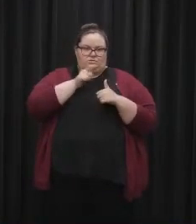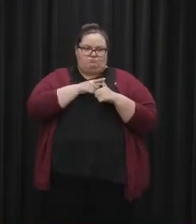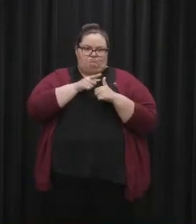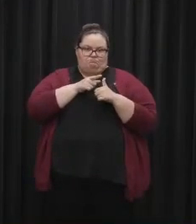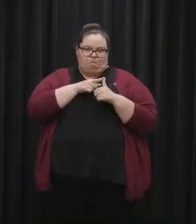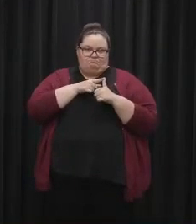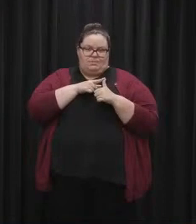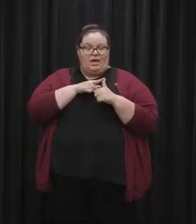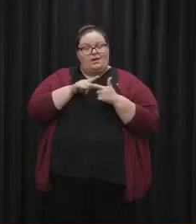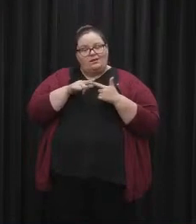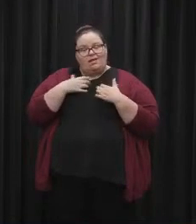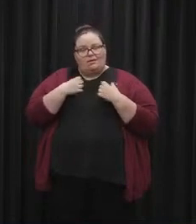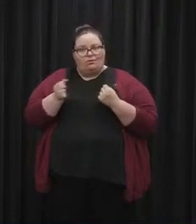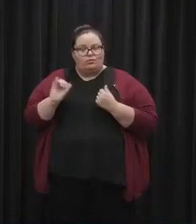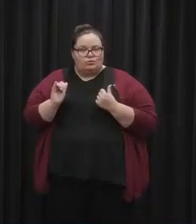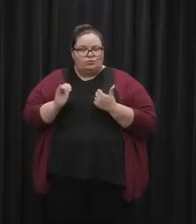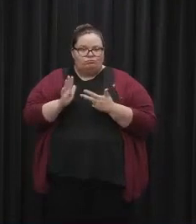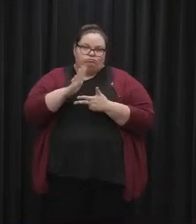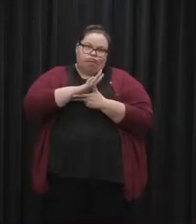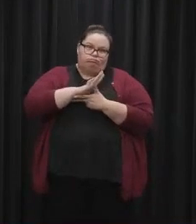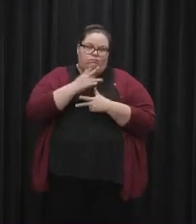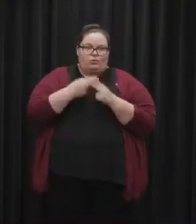people as well as protecting the health of everyone.